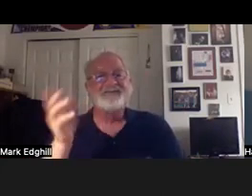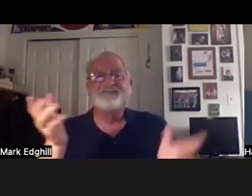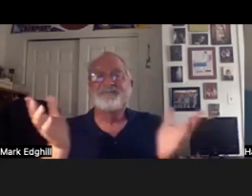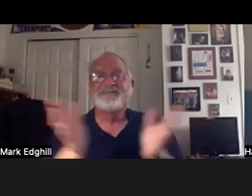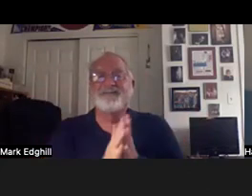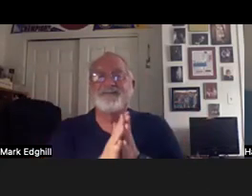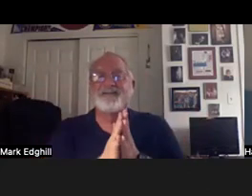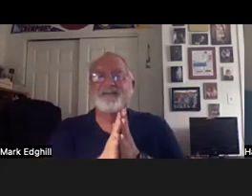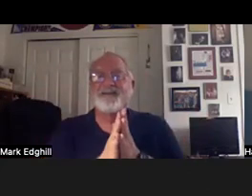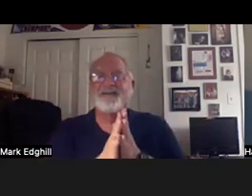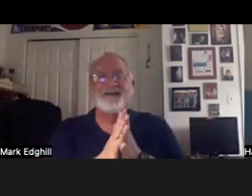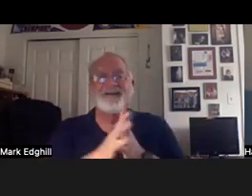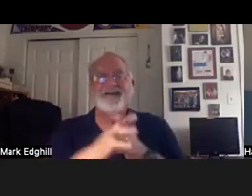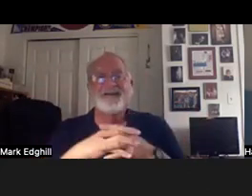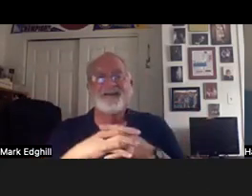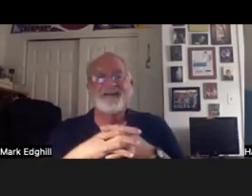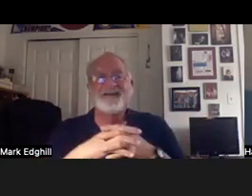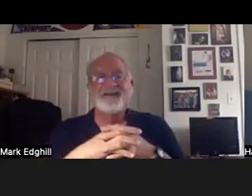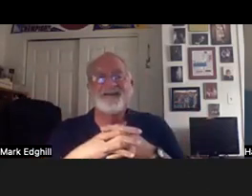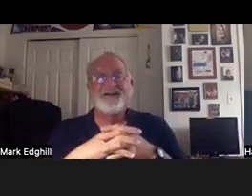Okay. Okay.